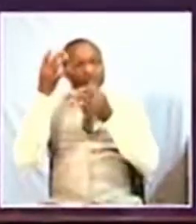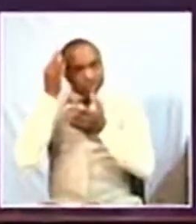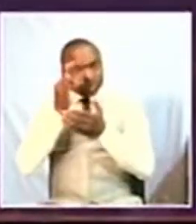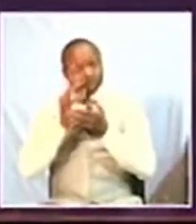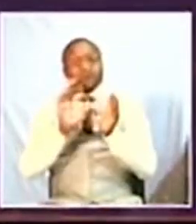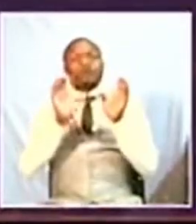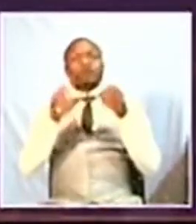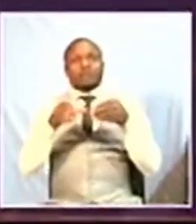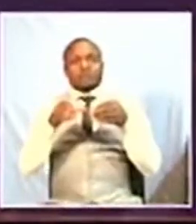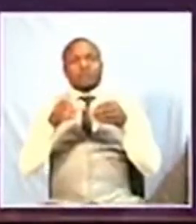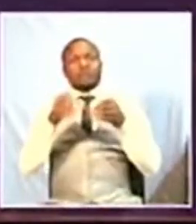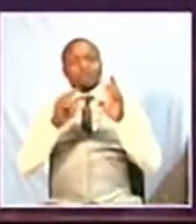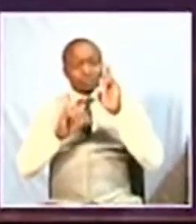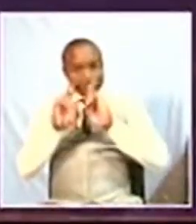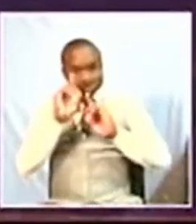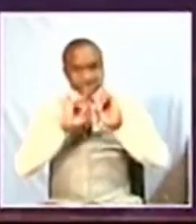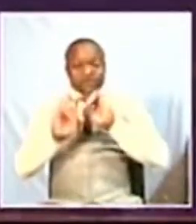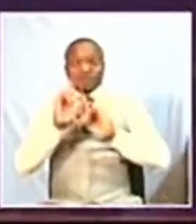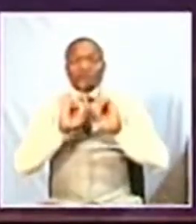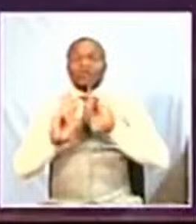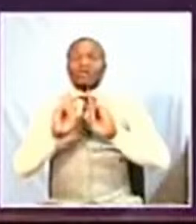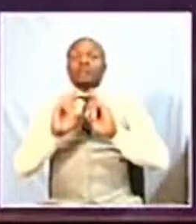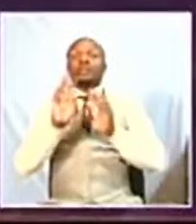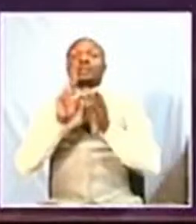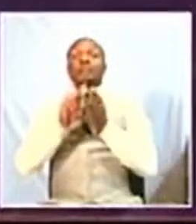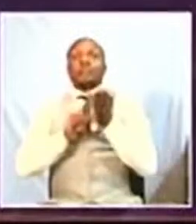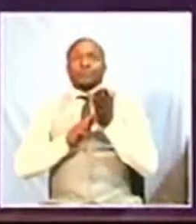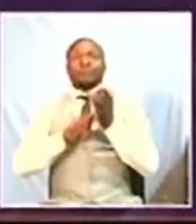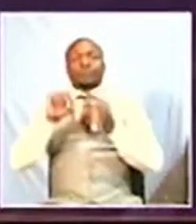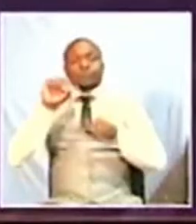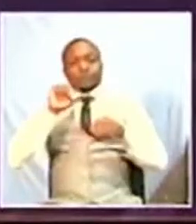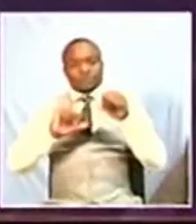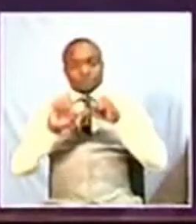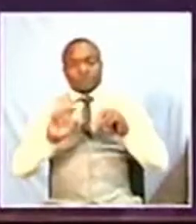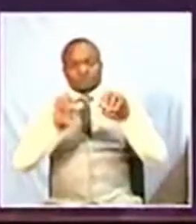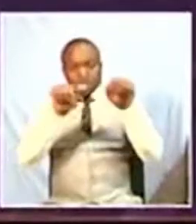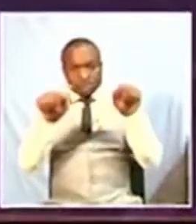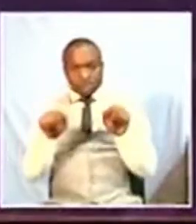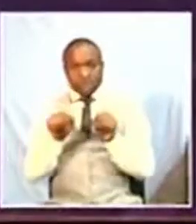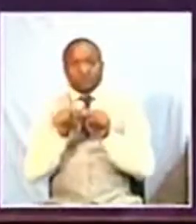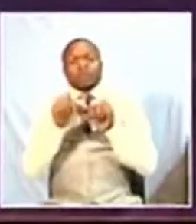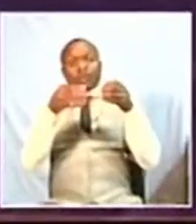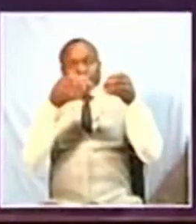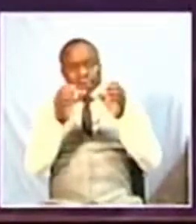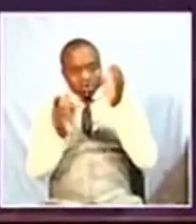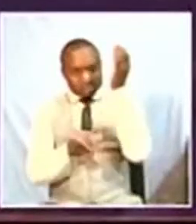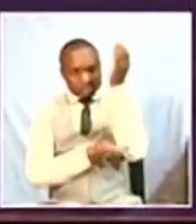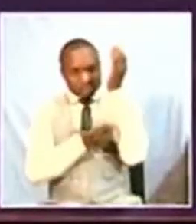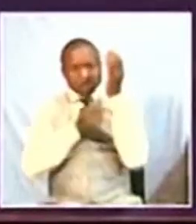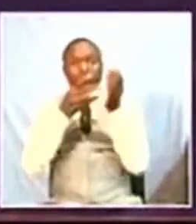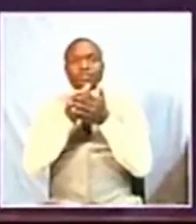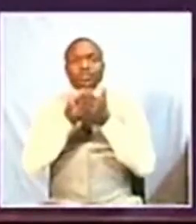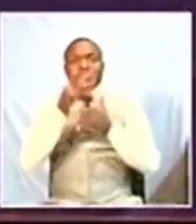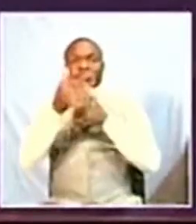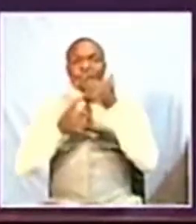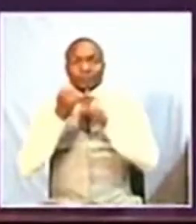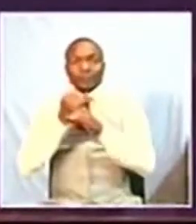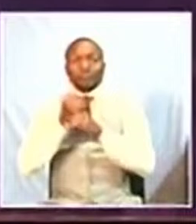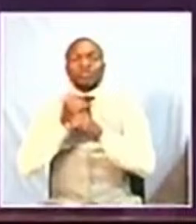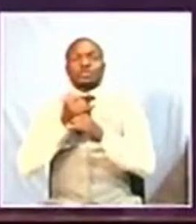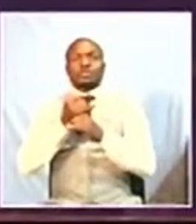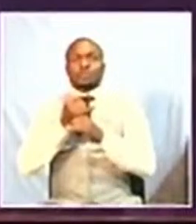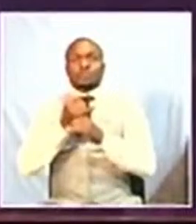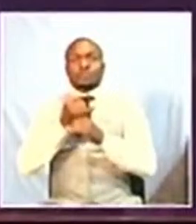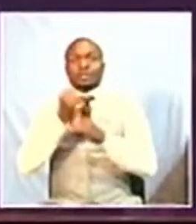Government Accounts is considering the report of the Auditor General on the Constituency Development Fund for the financial year ended